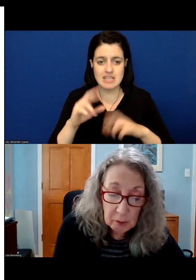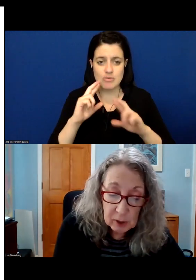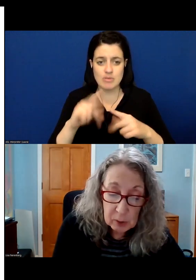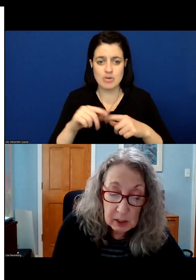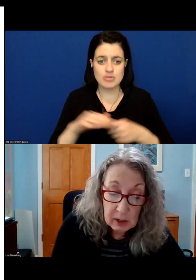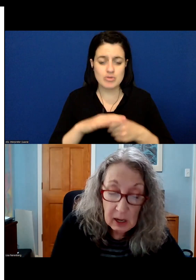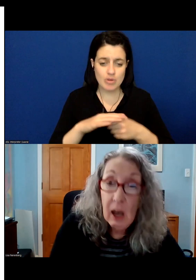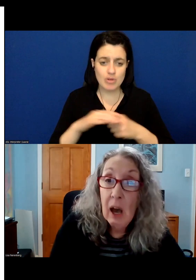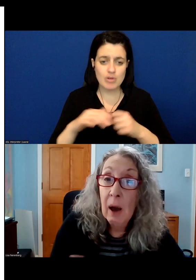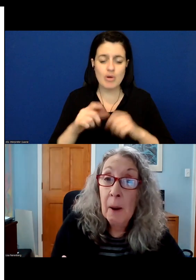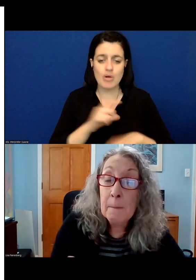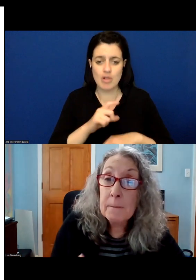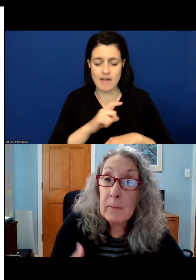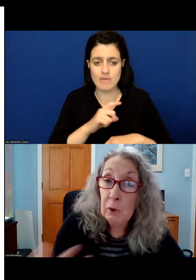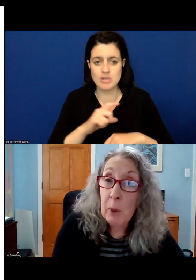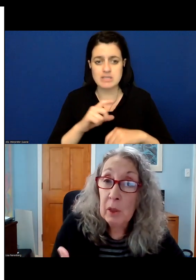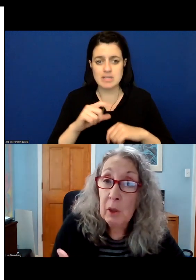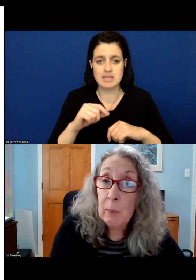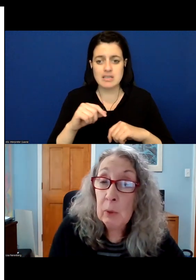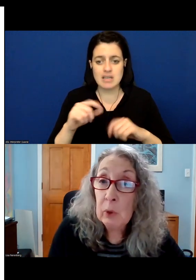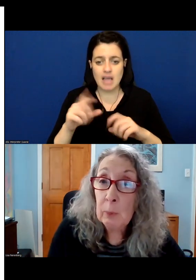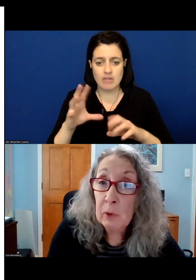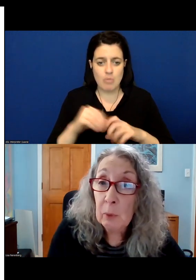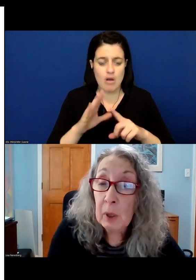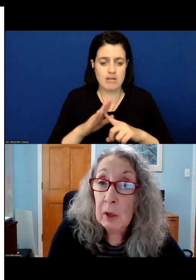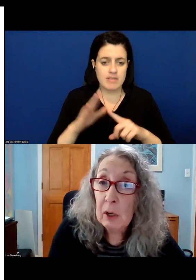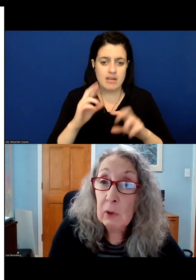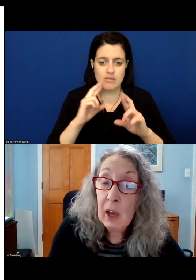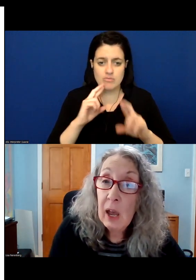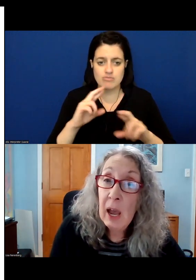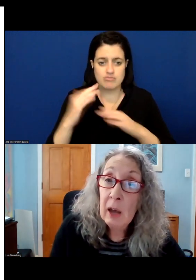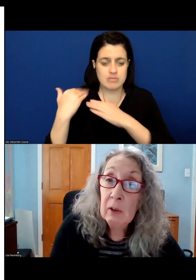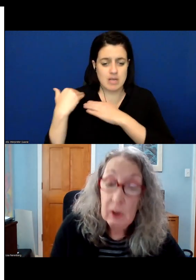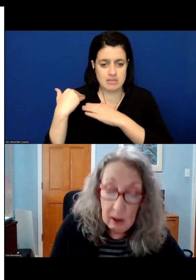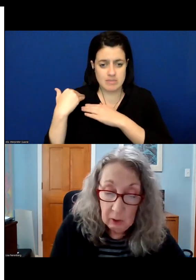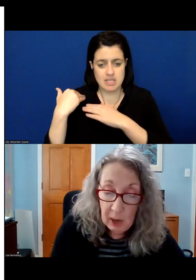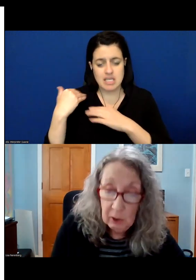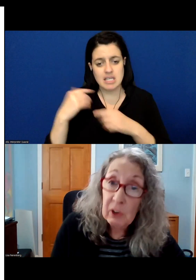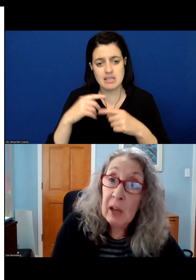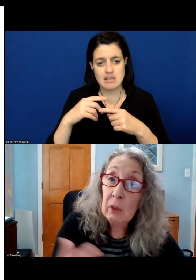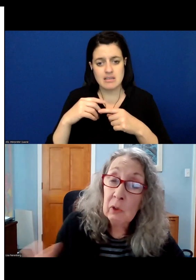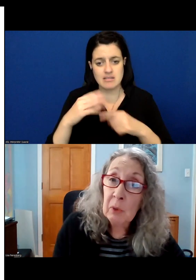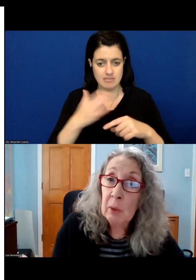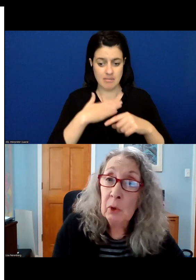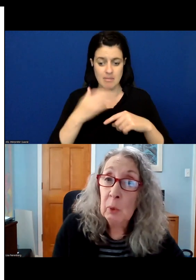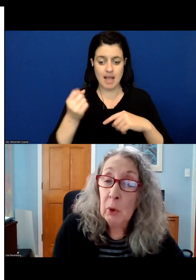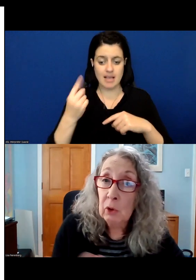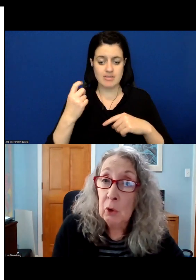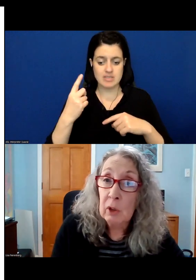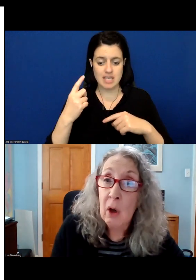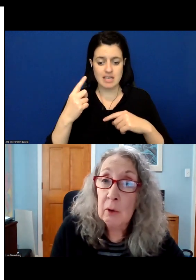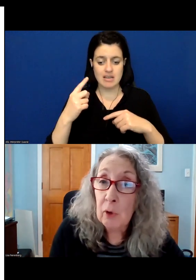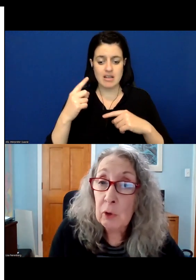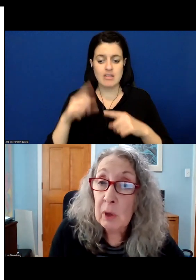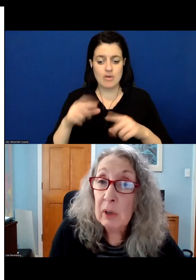local law enforcement as part of their responsibilities. And it's my understanding that sometimes those reports